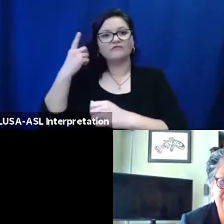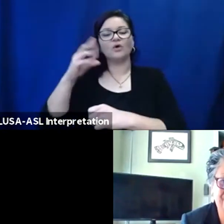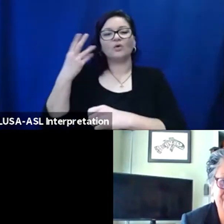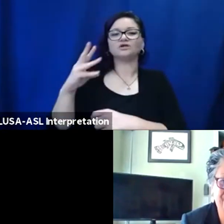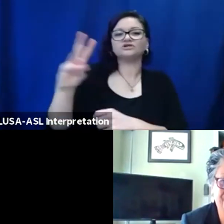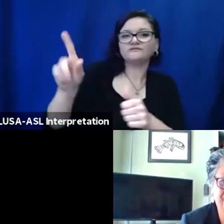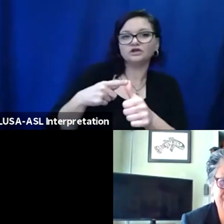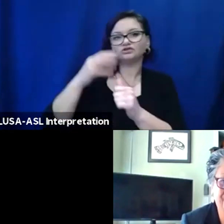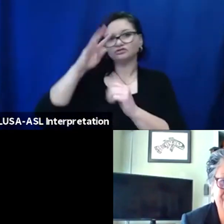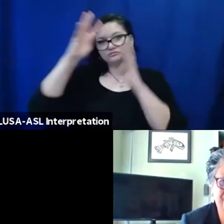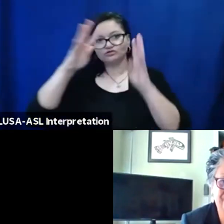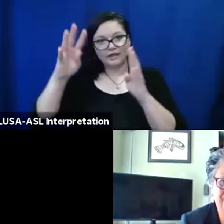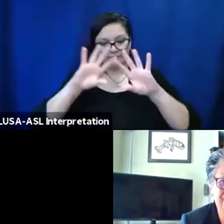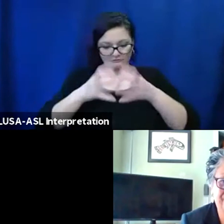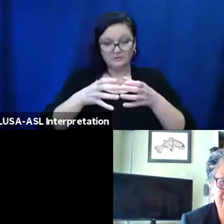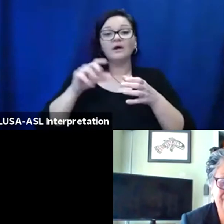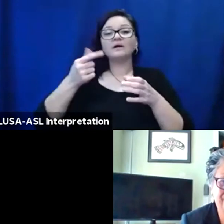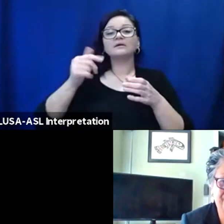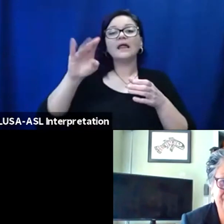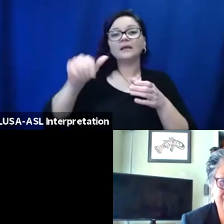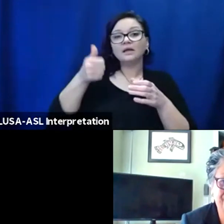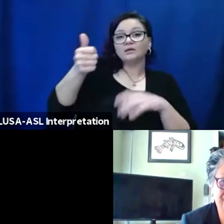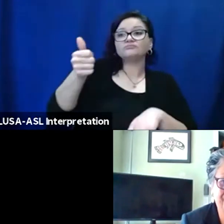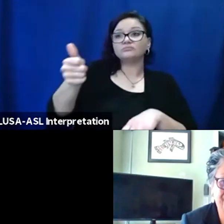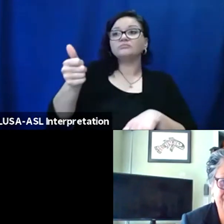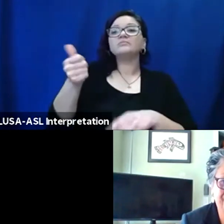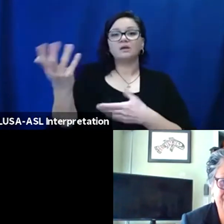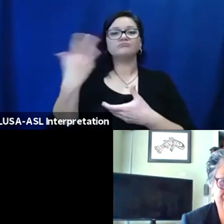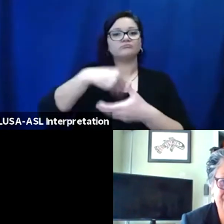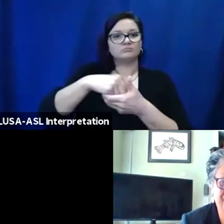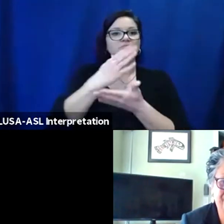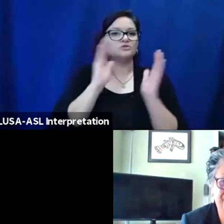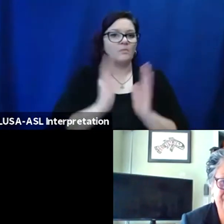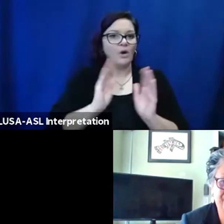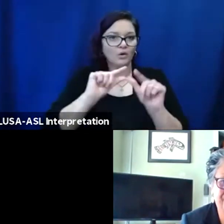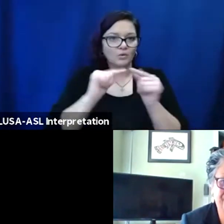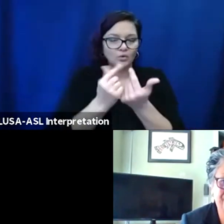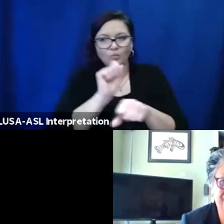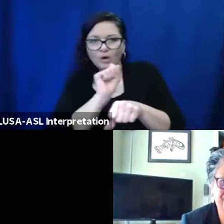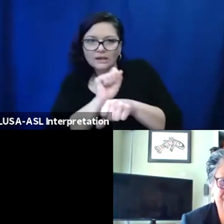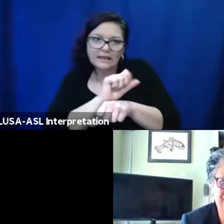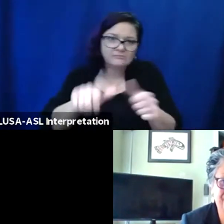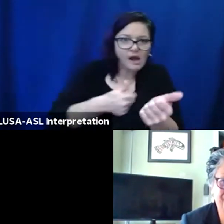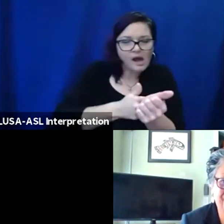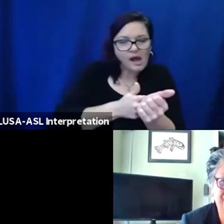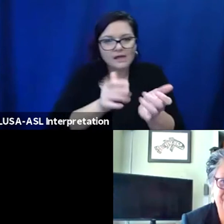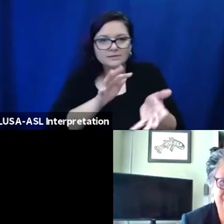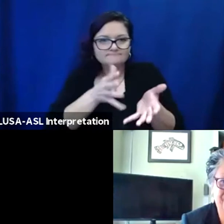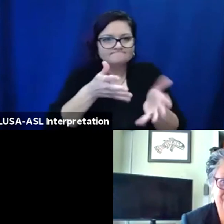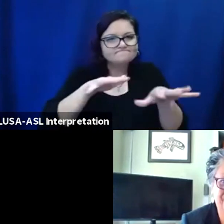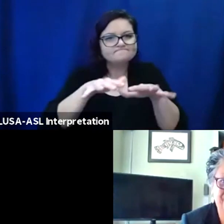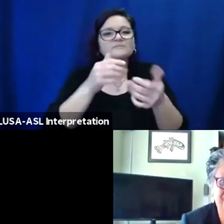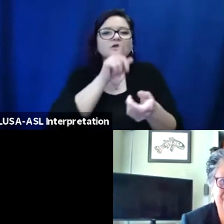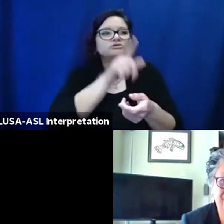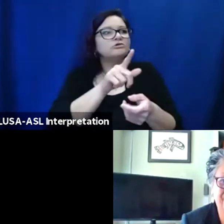Summit in 2017, Glenda has been a part of a small group working behind the scenes to craft a more integrated